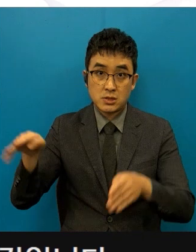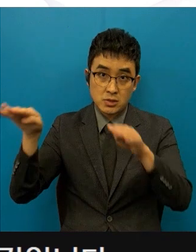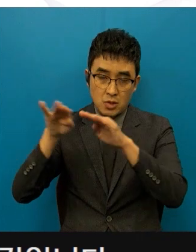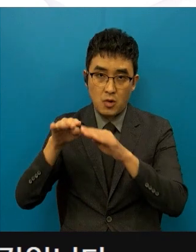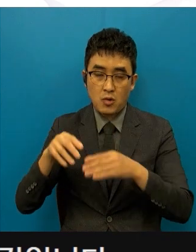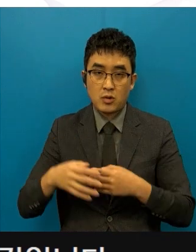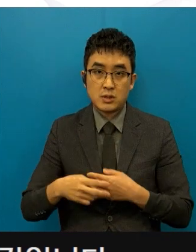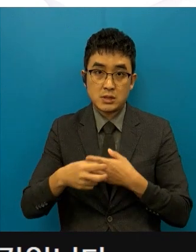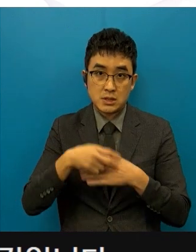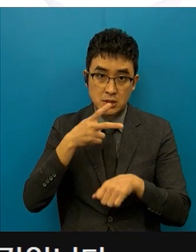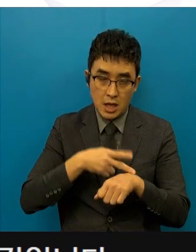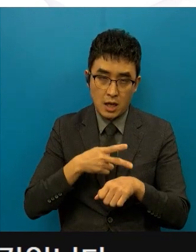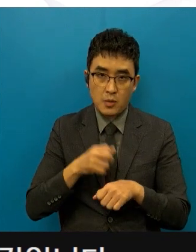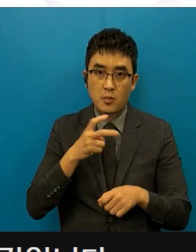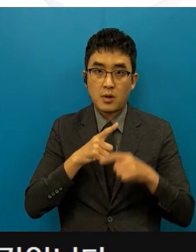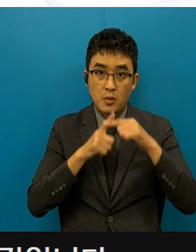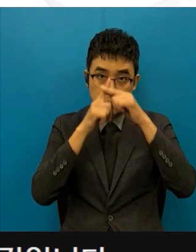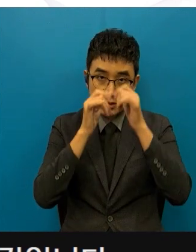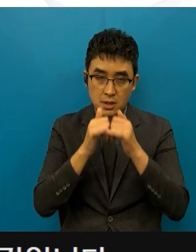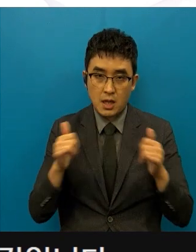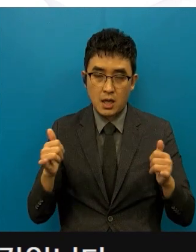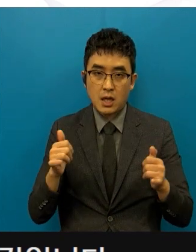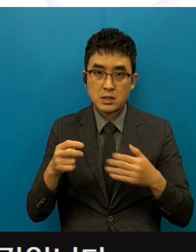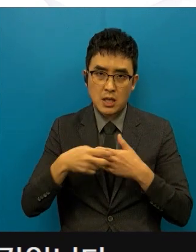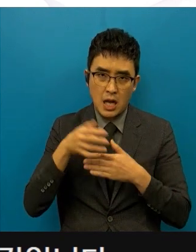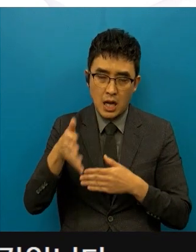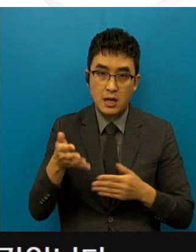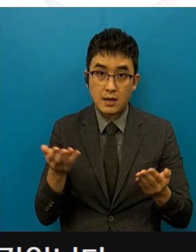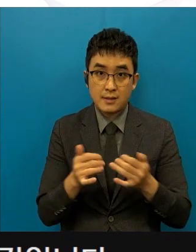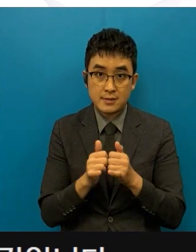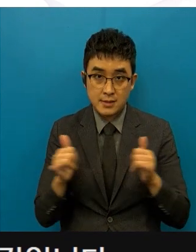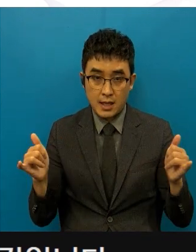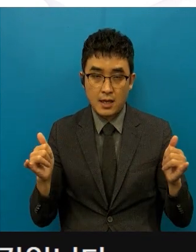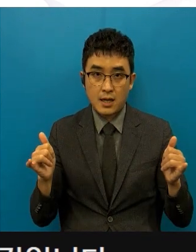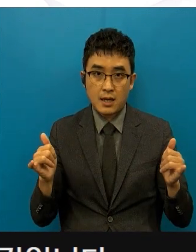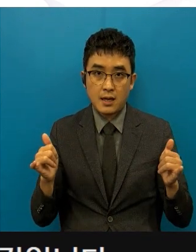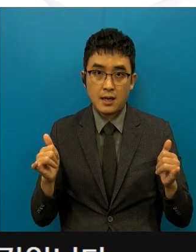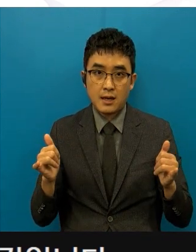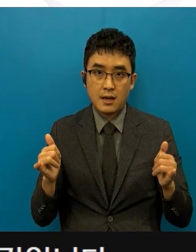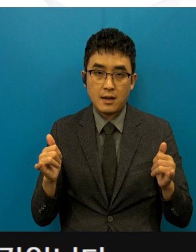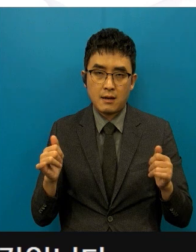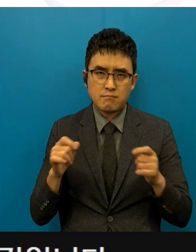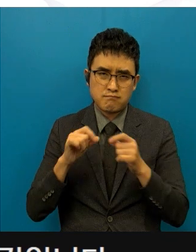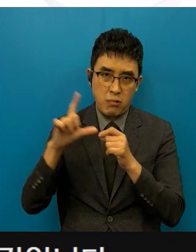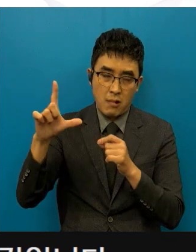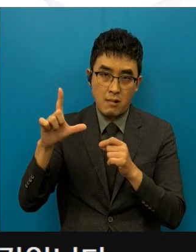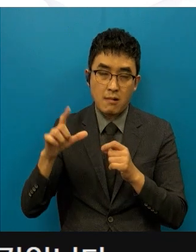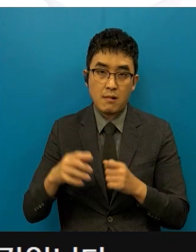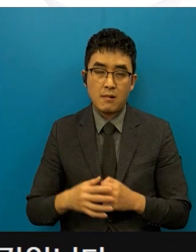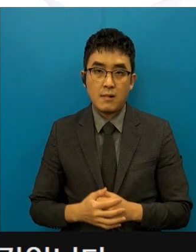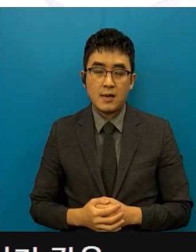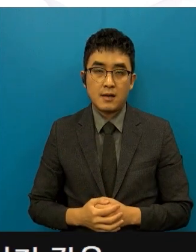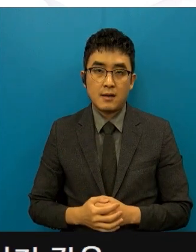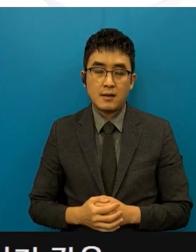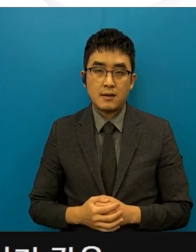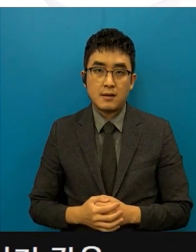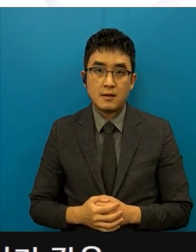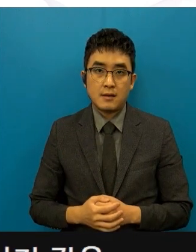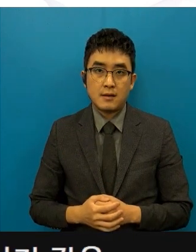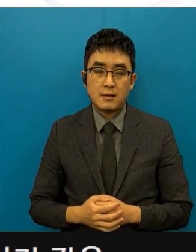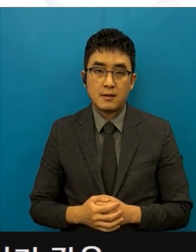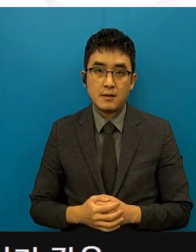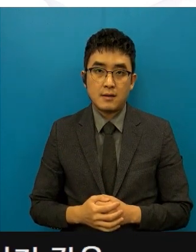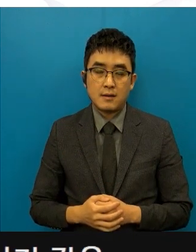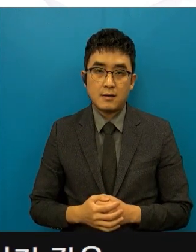limiting the participation of volunteers and spiritual care specialists to non-essential roles. In